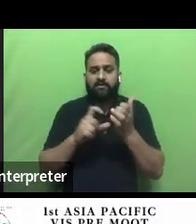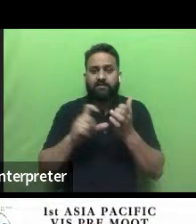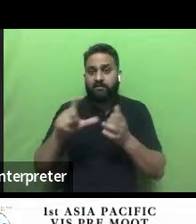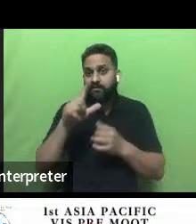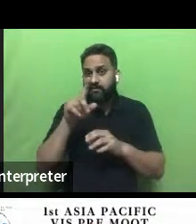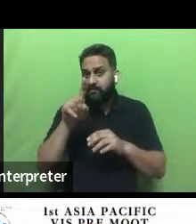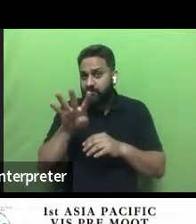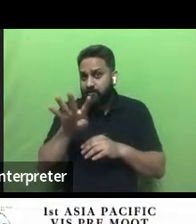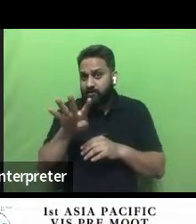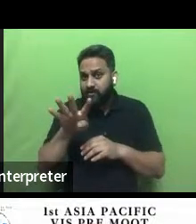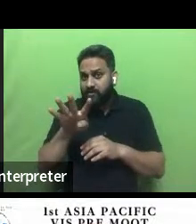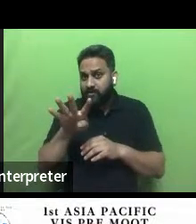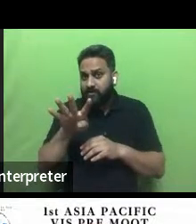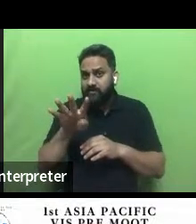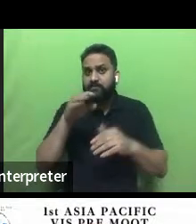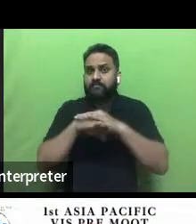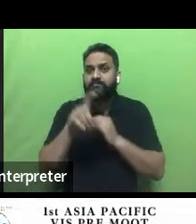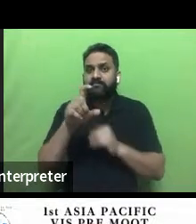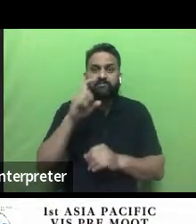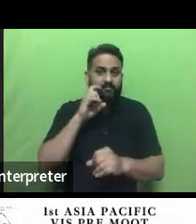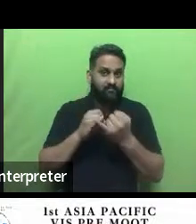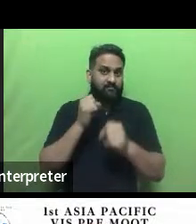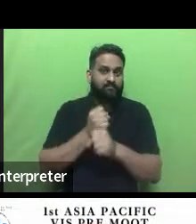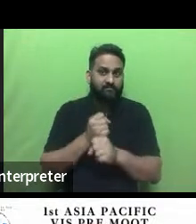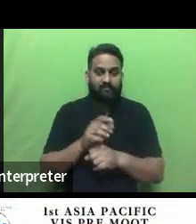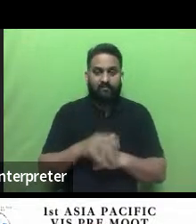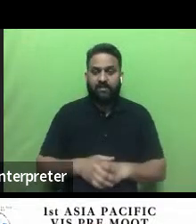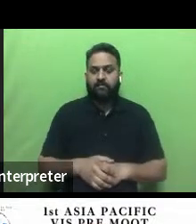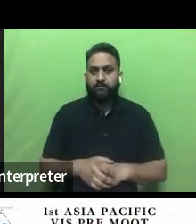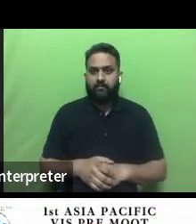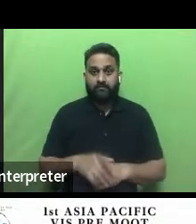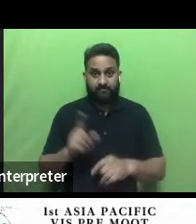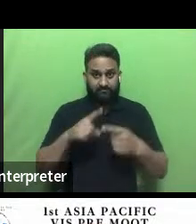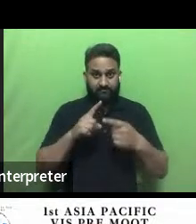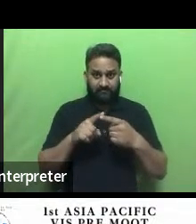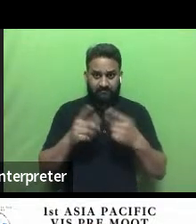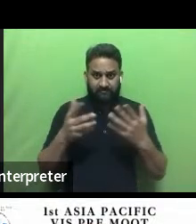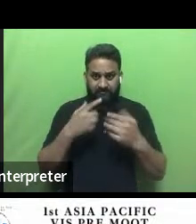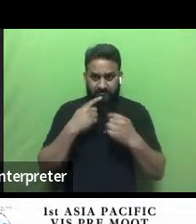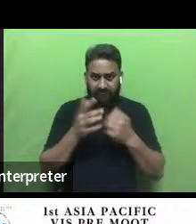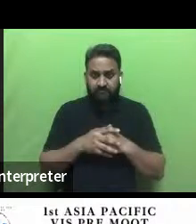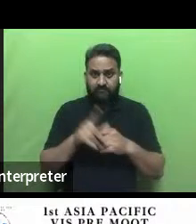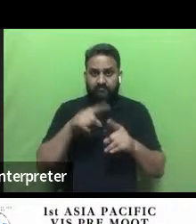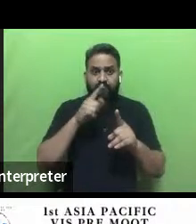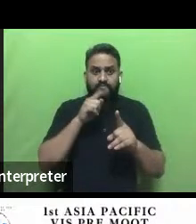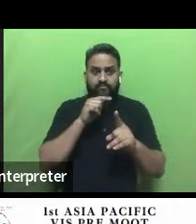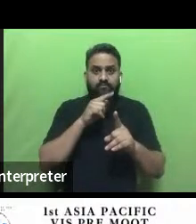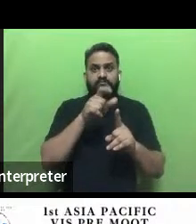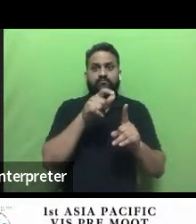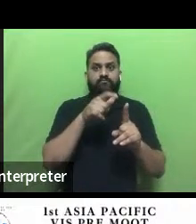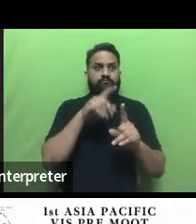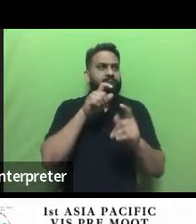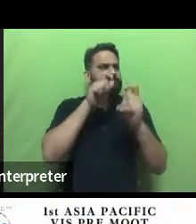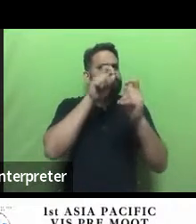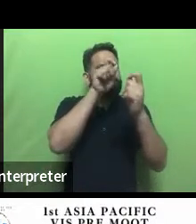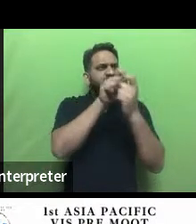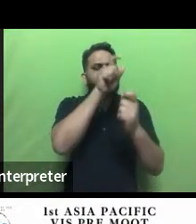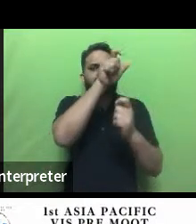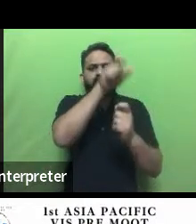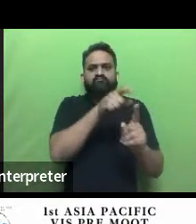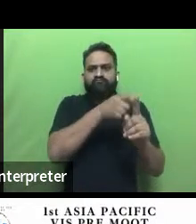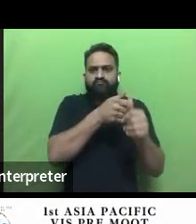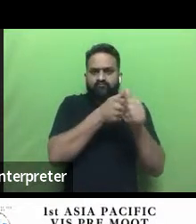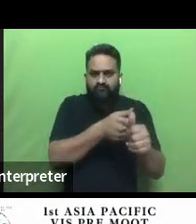for a valid offer. These are threefold. Firstly, that an offer must be addressed to one or more specific persons. Secondly, it must